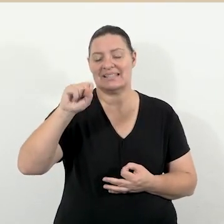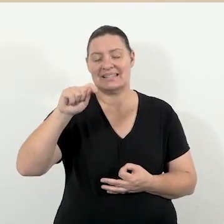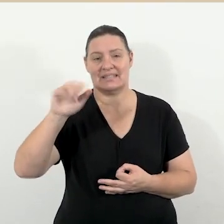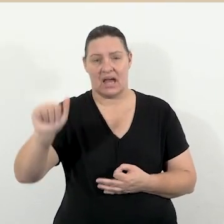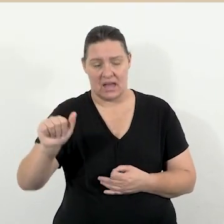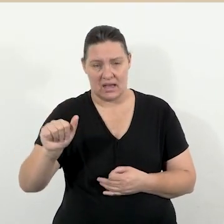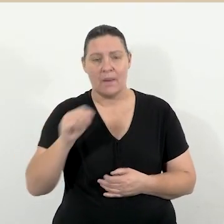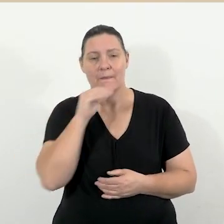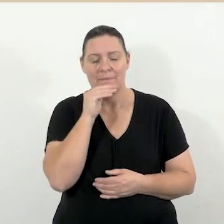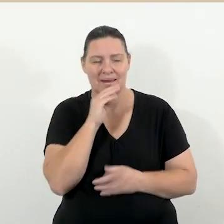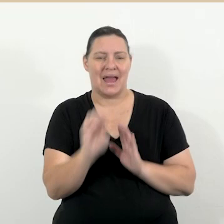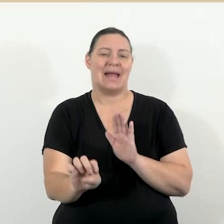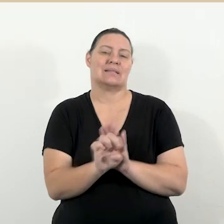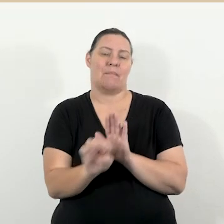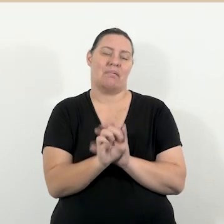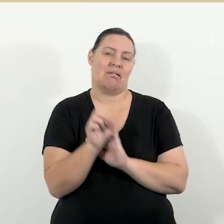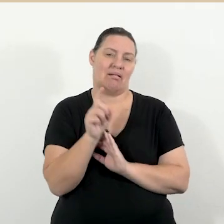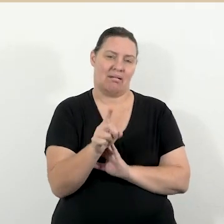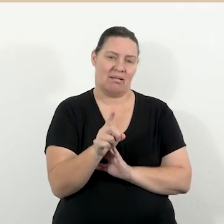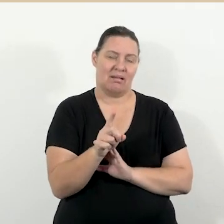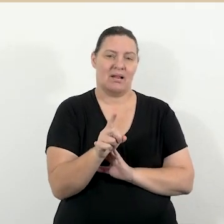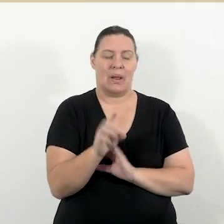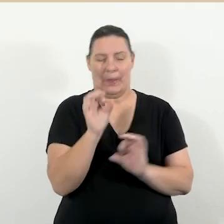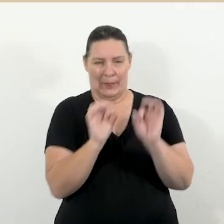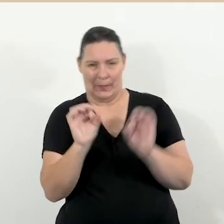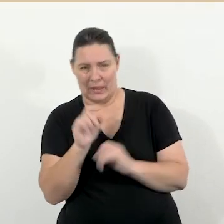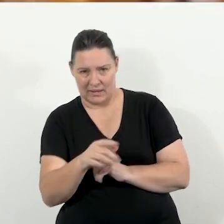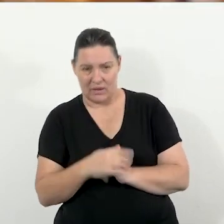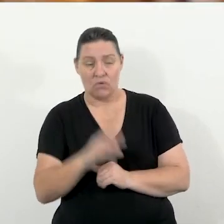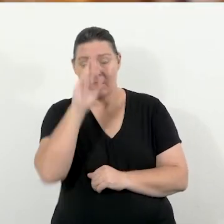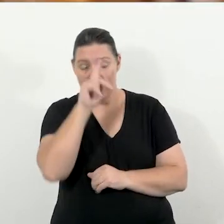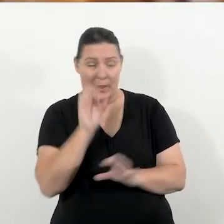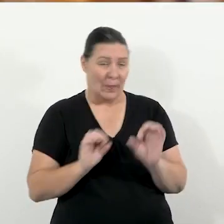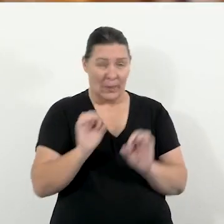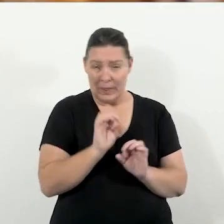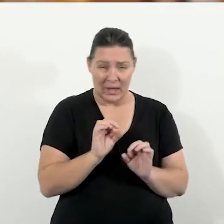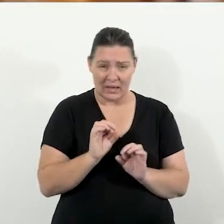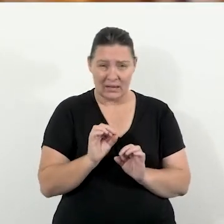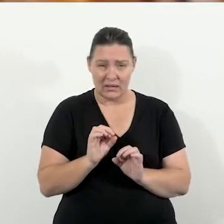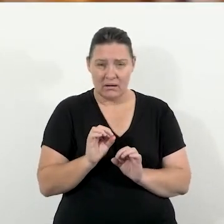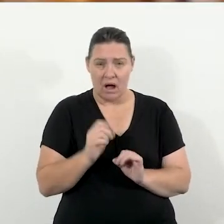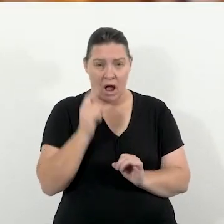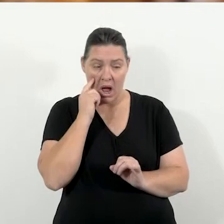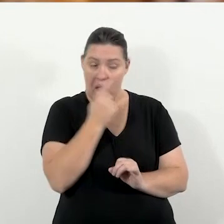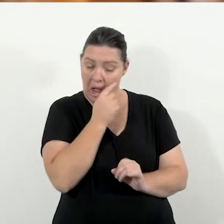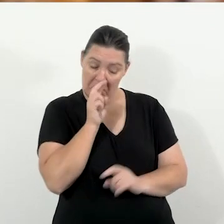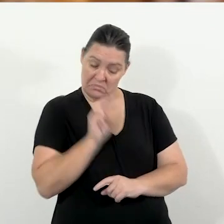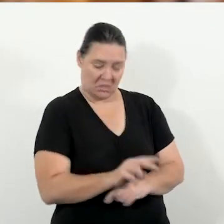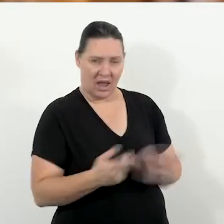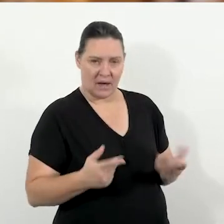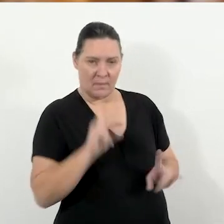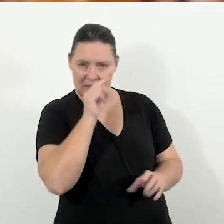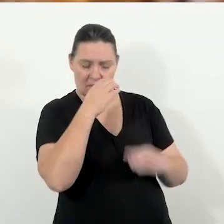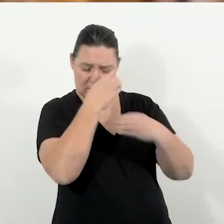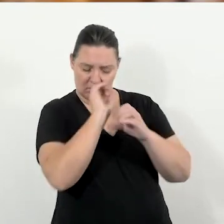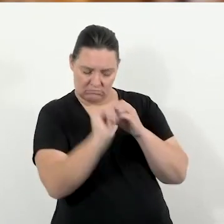protista. All these are examples of microorganisms. Remember, microorganisms are those organisms that you cannot see with